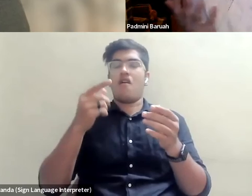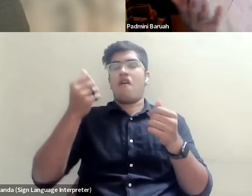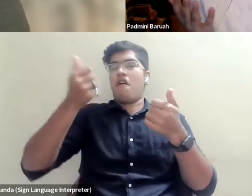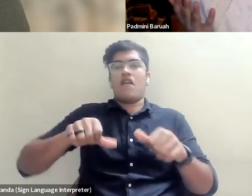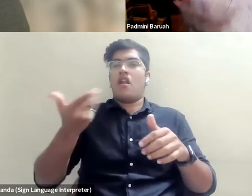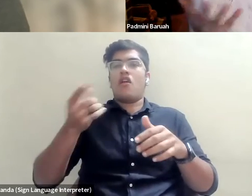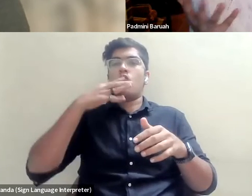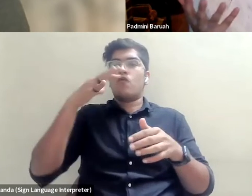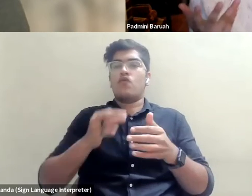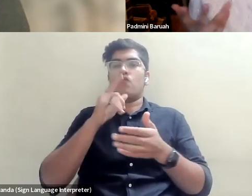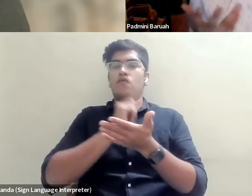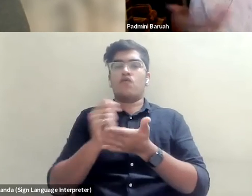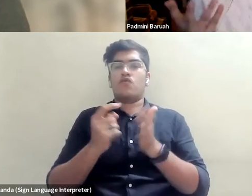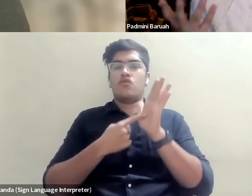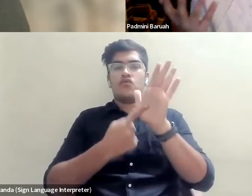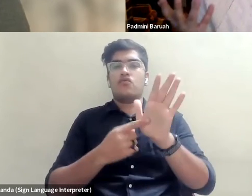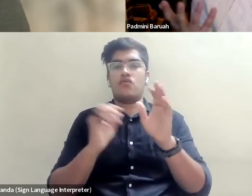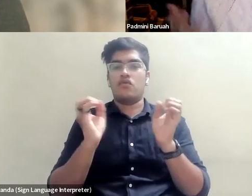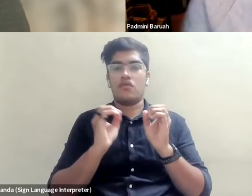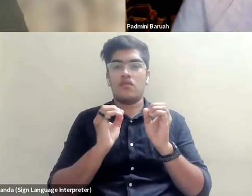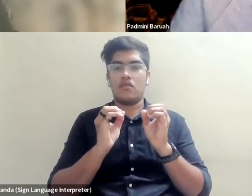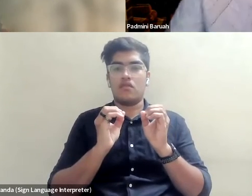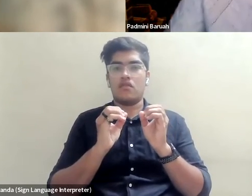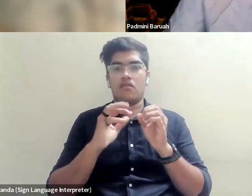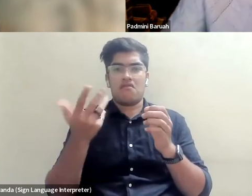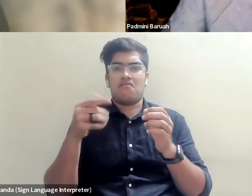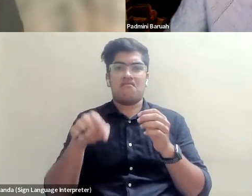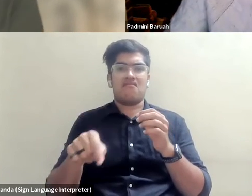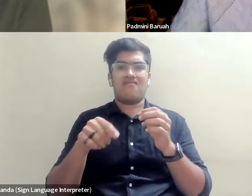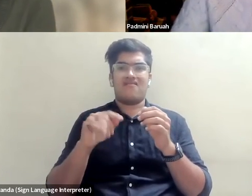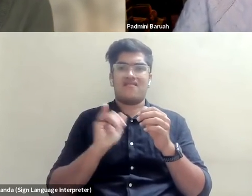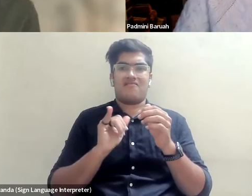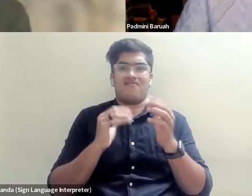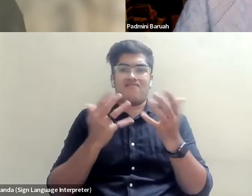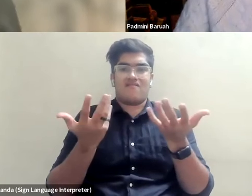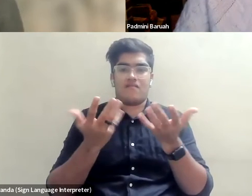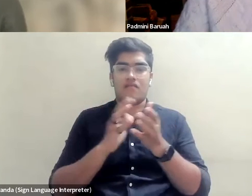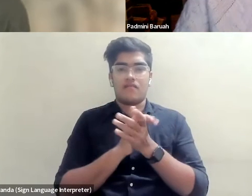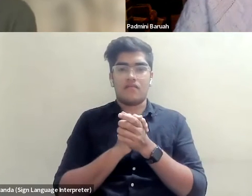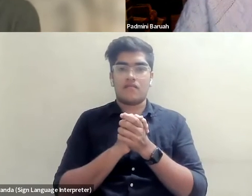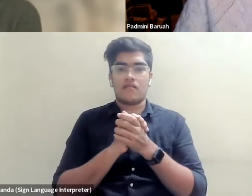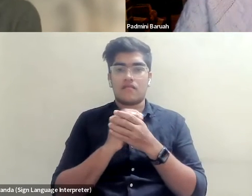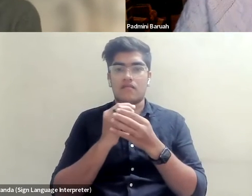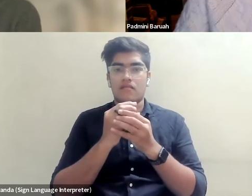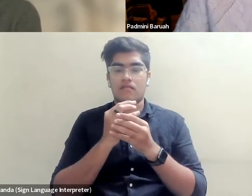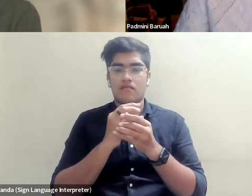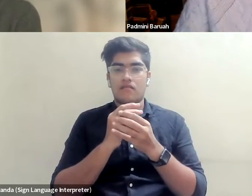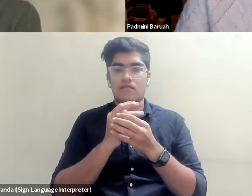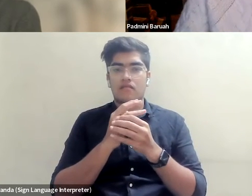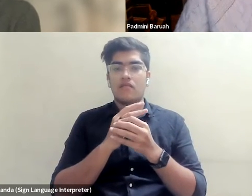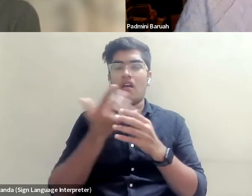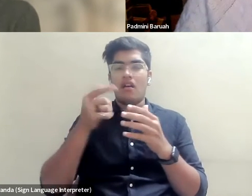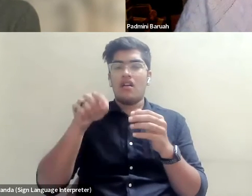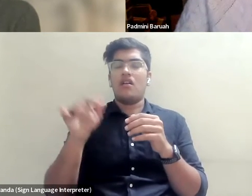evidence, which is what? So they're very kind of